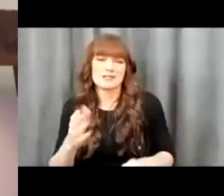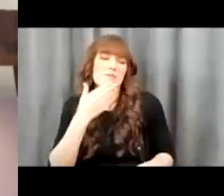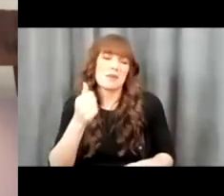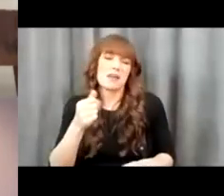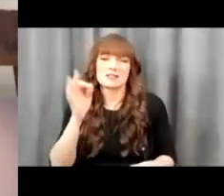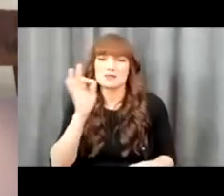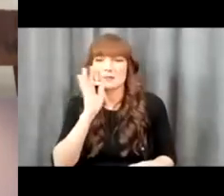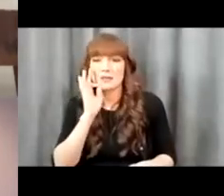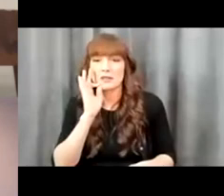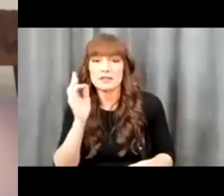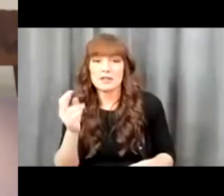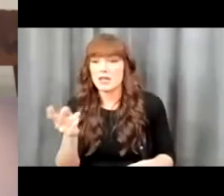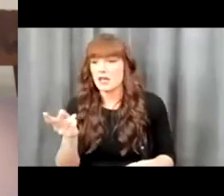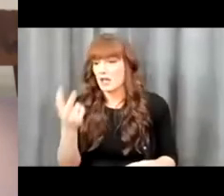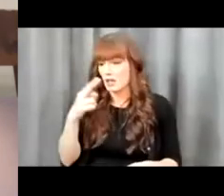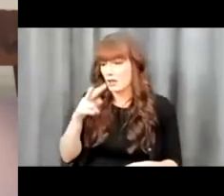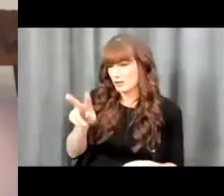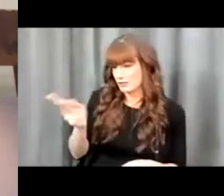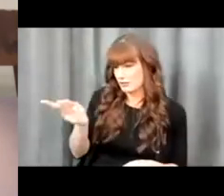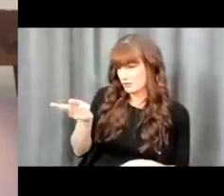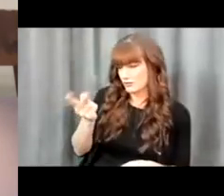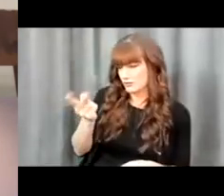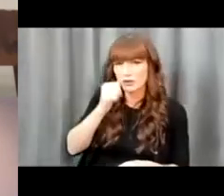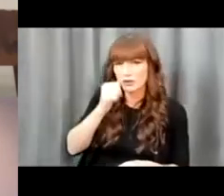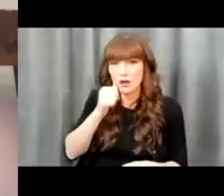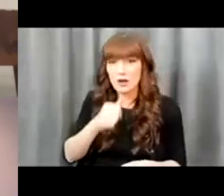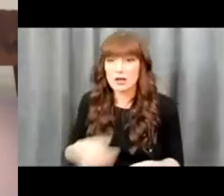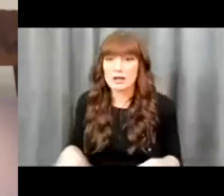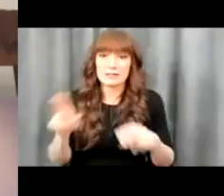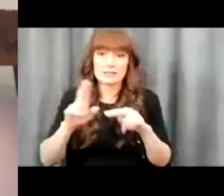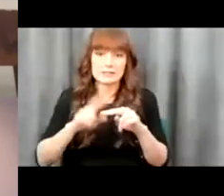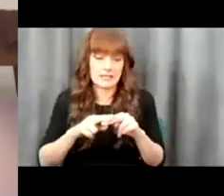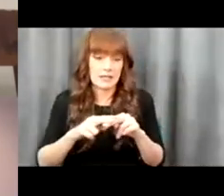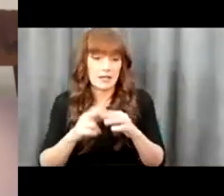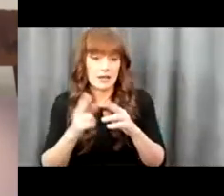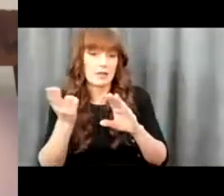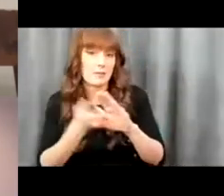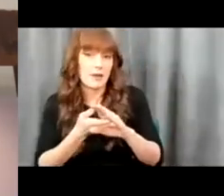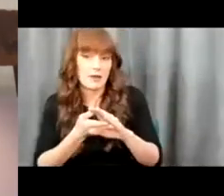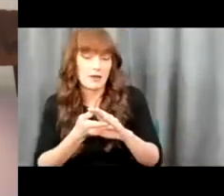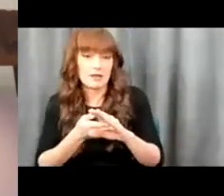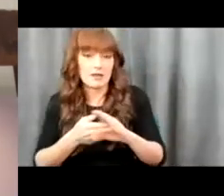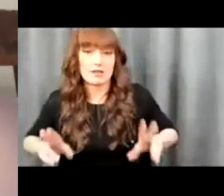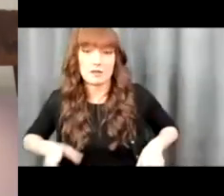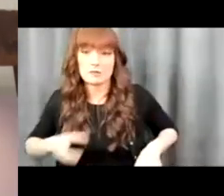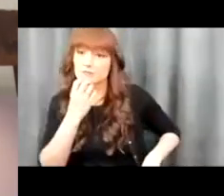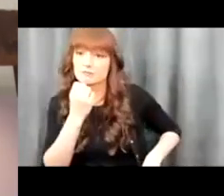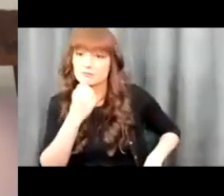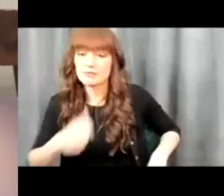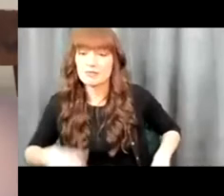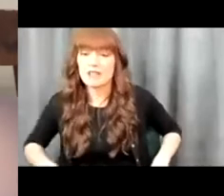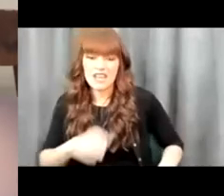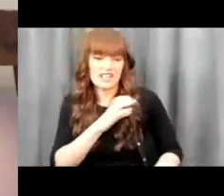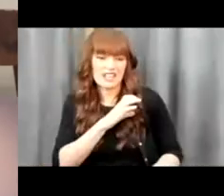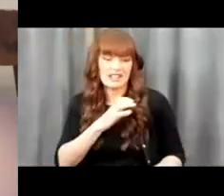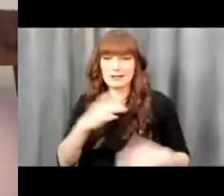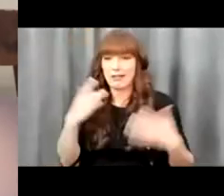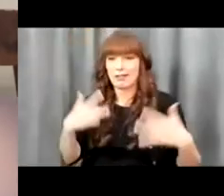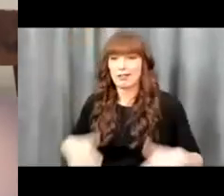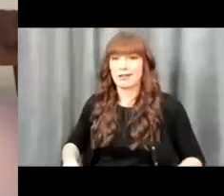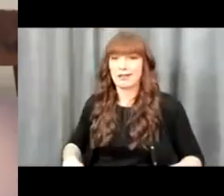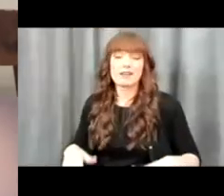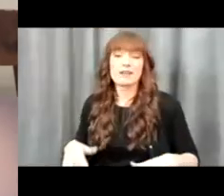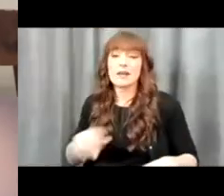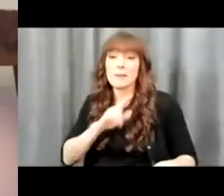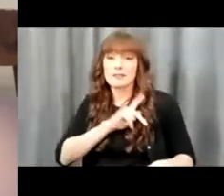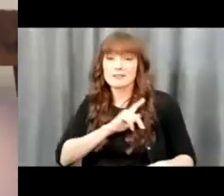turns back around to Eligia and Sam, who sit on the edge of the bed in their underwear. Clinton is completely naked, and it has done nothing to change his